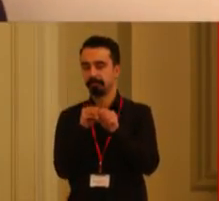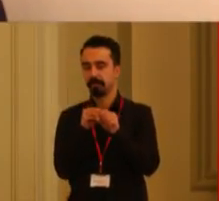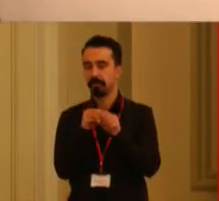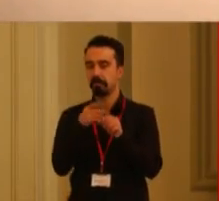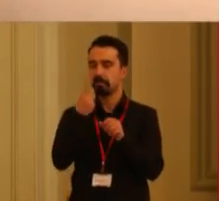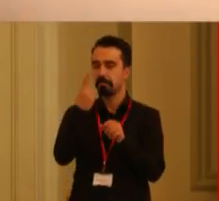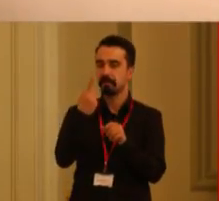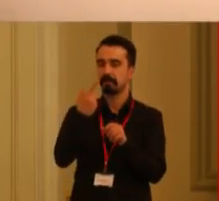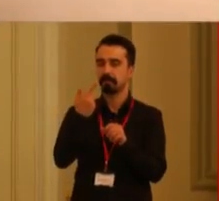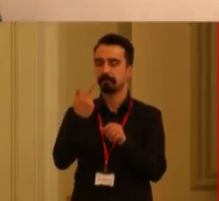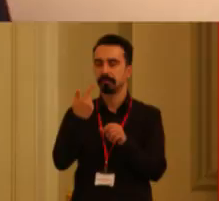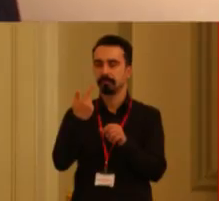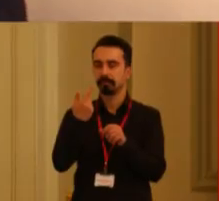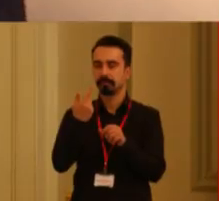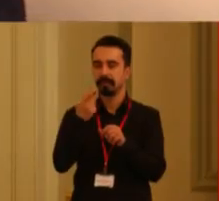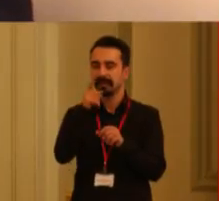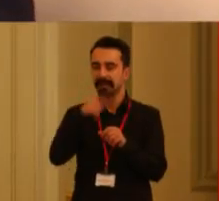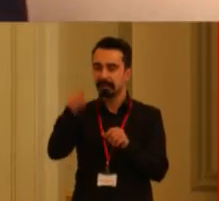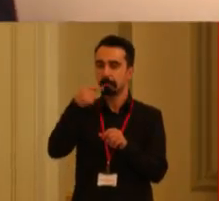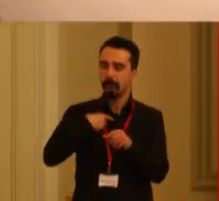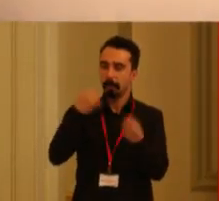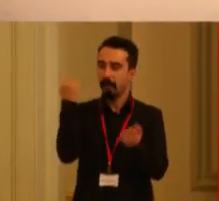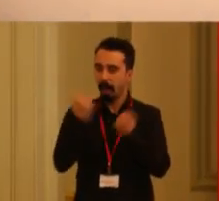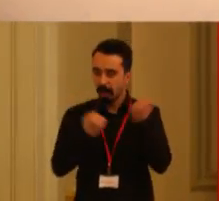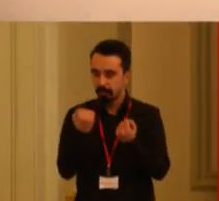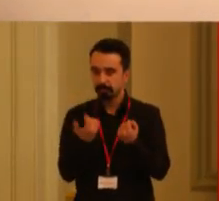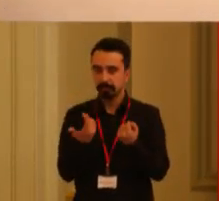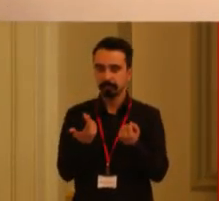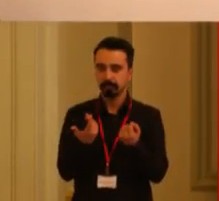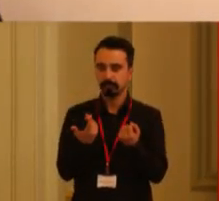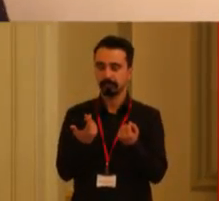collectively or en masse. Like you've got Uber, right?